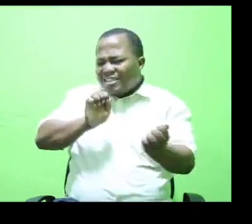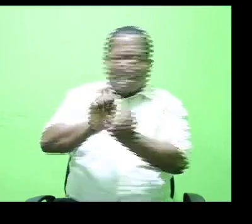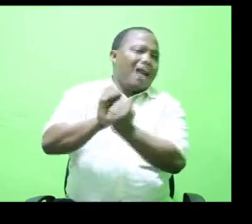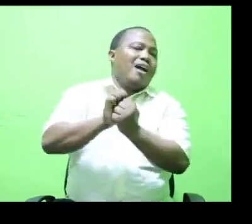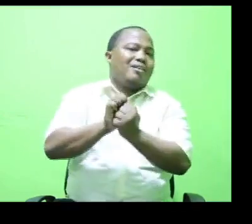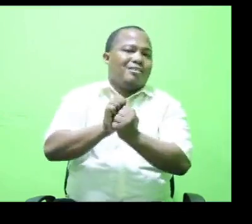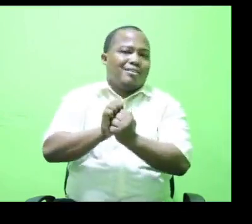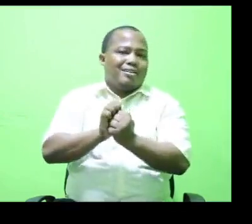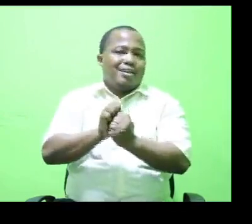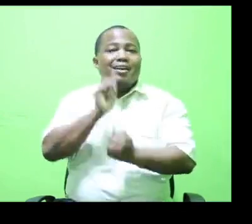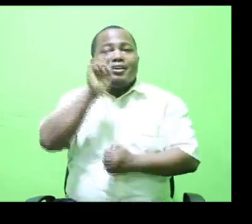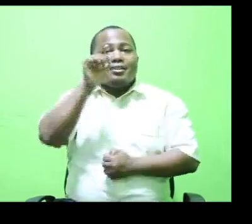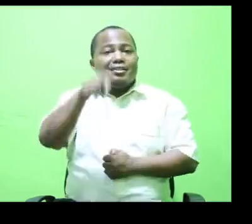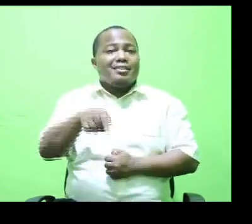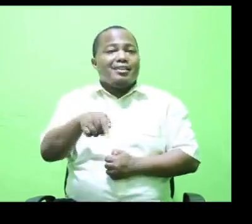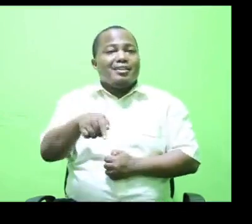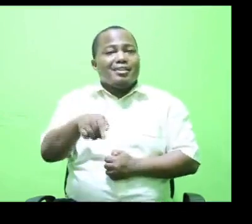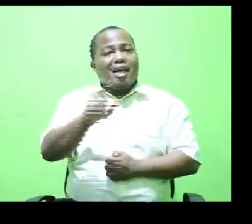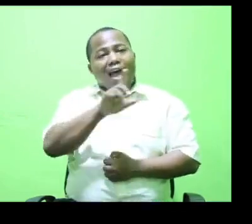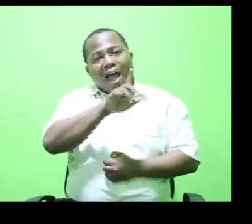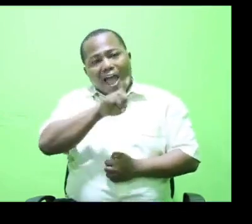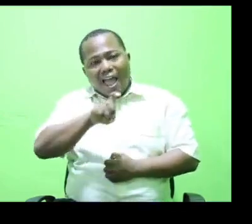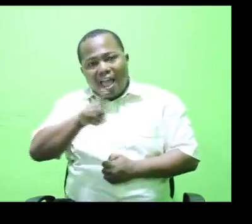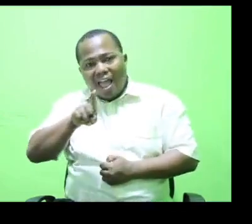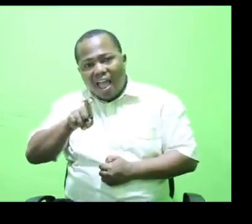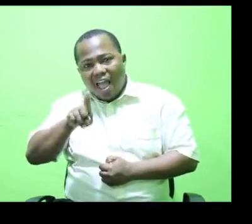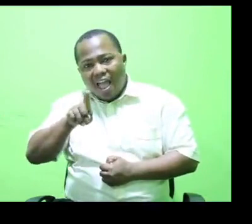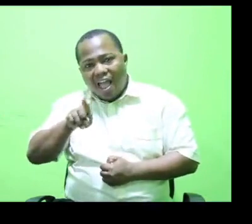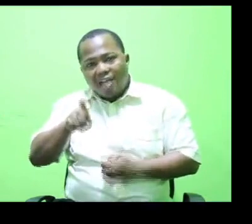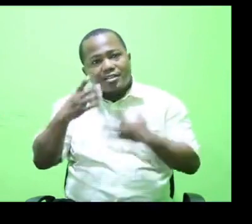attacked by real antigen.